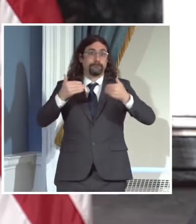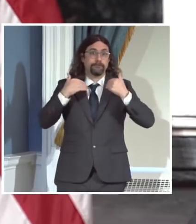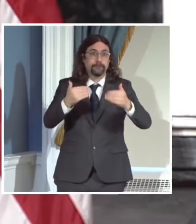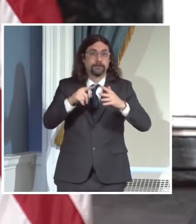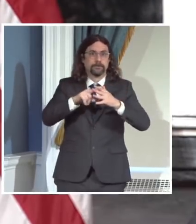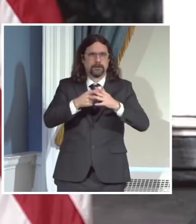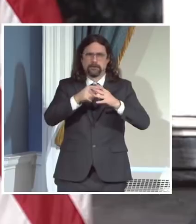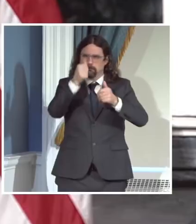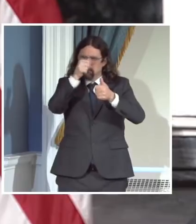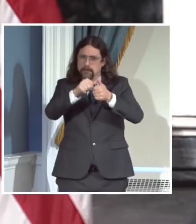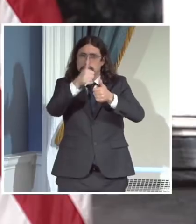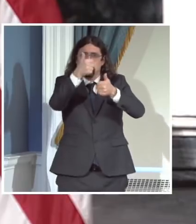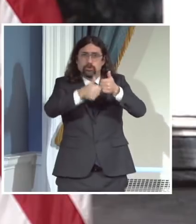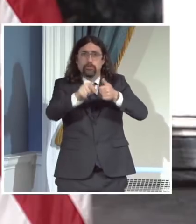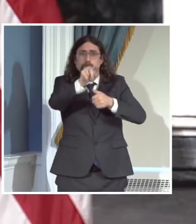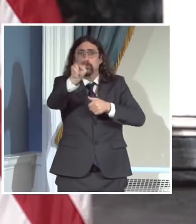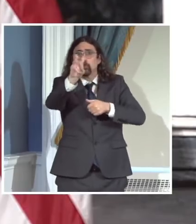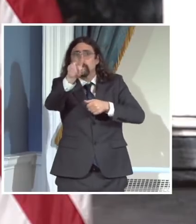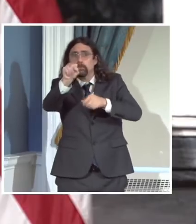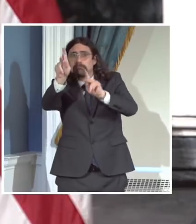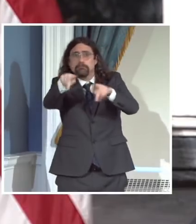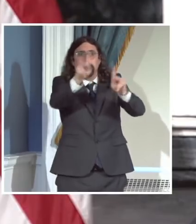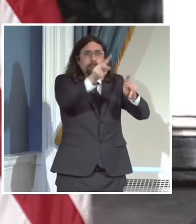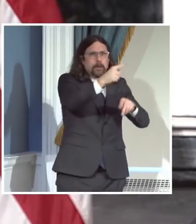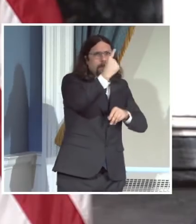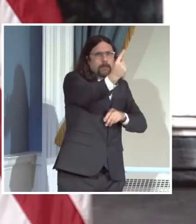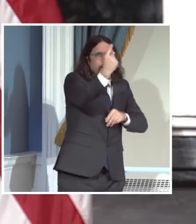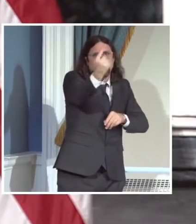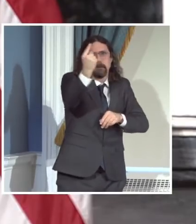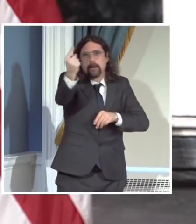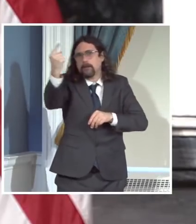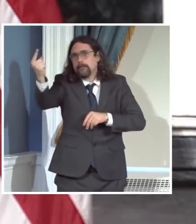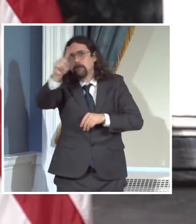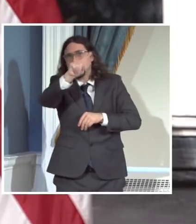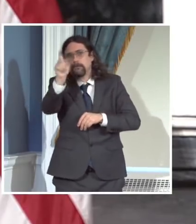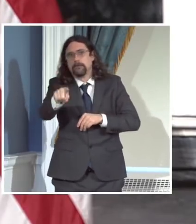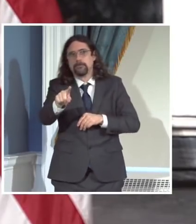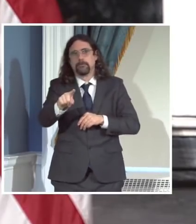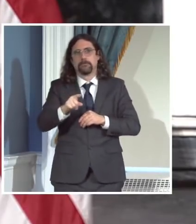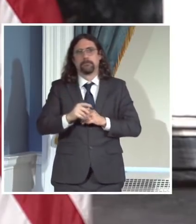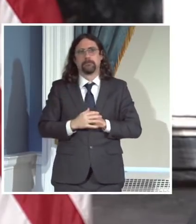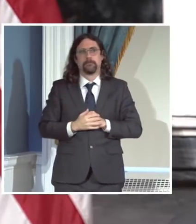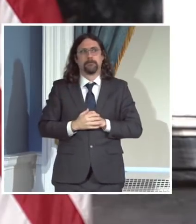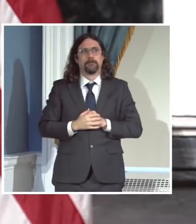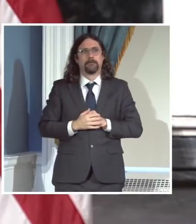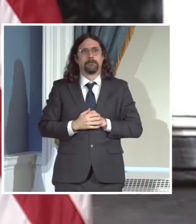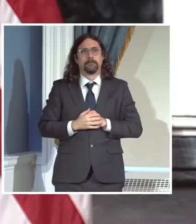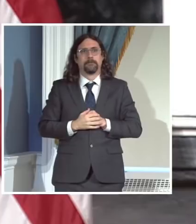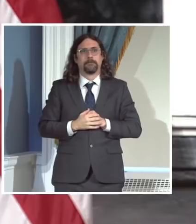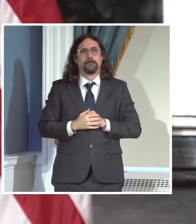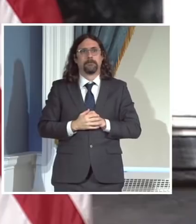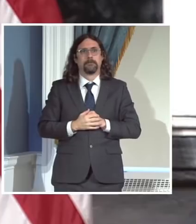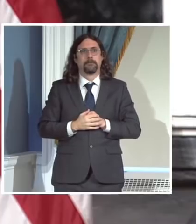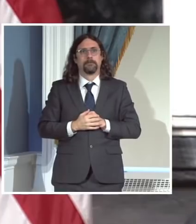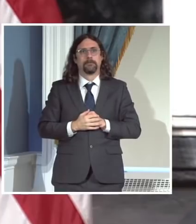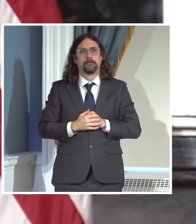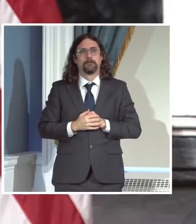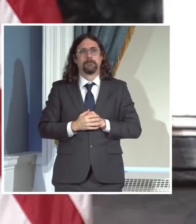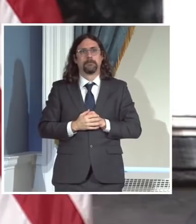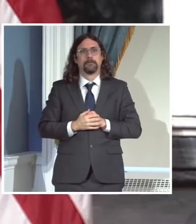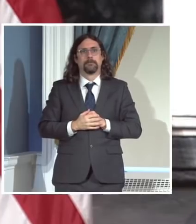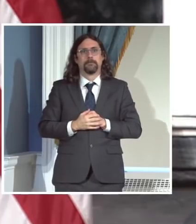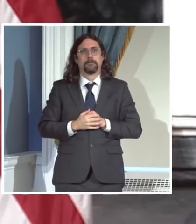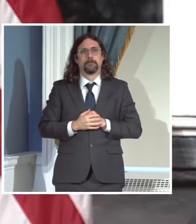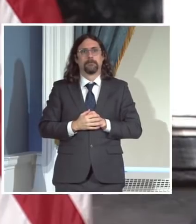reporter to get to as many outlets as possible. Also, if reporters have additional questions about hospital capacities, we are going to have a technical briefing